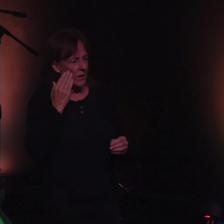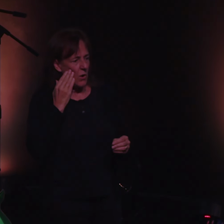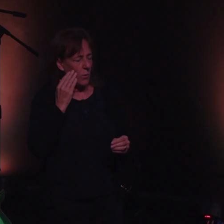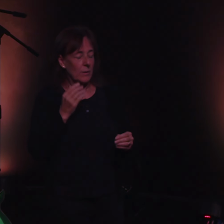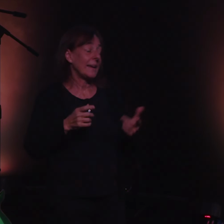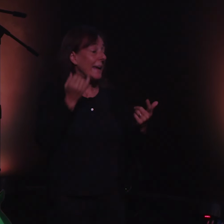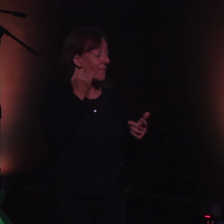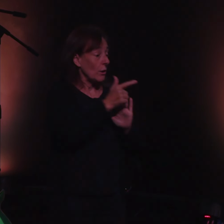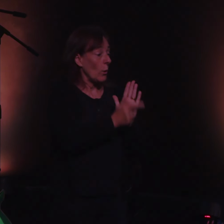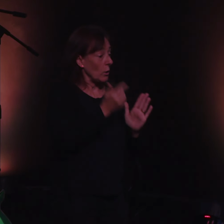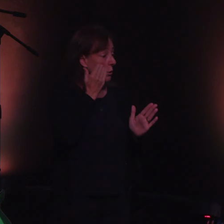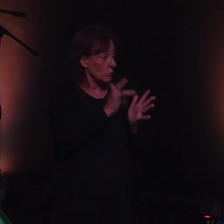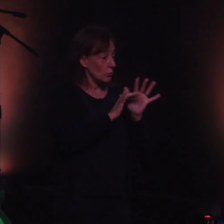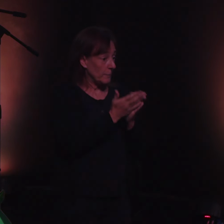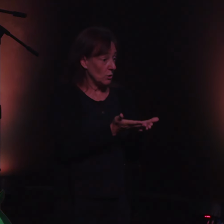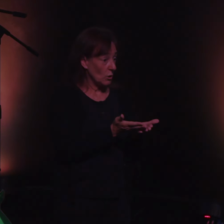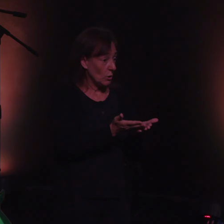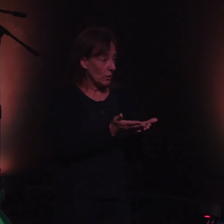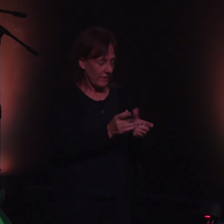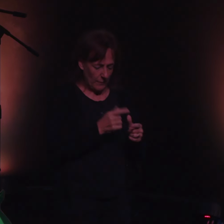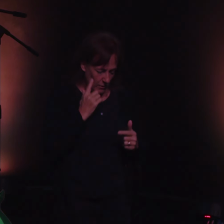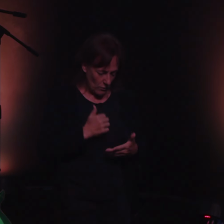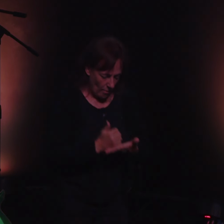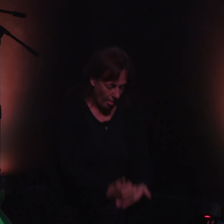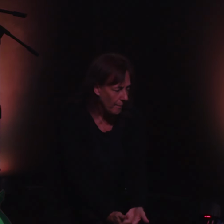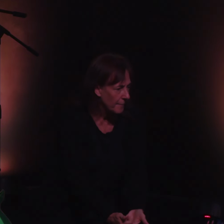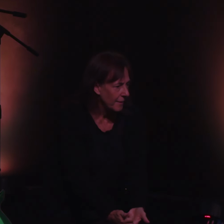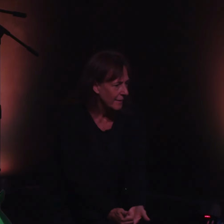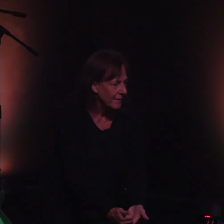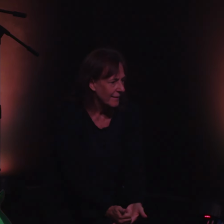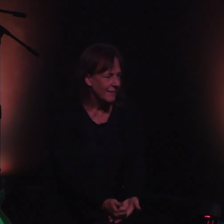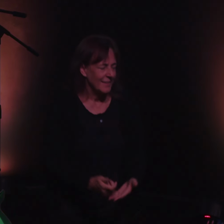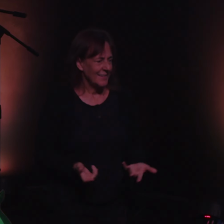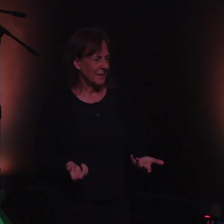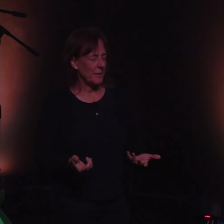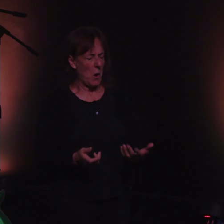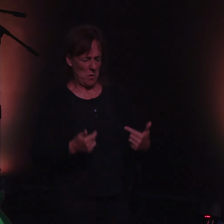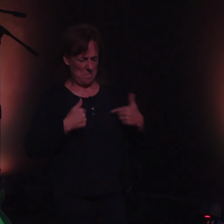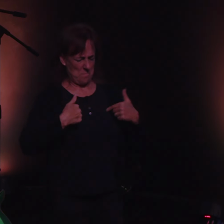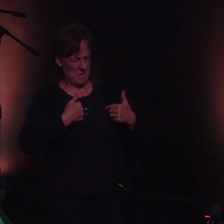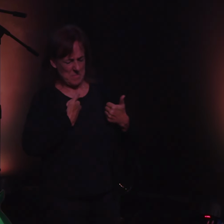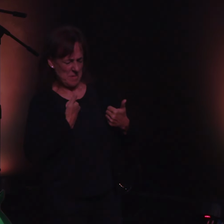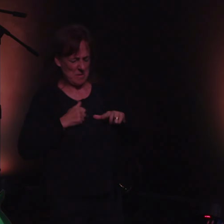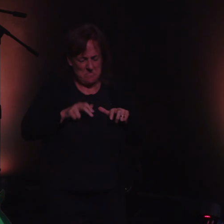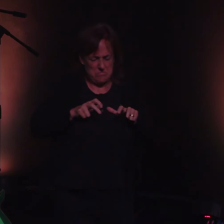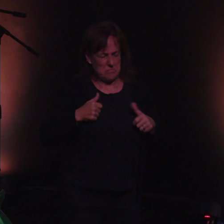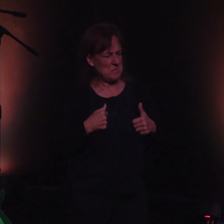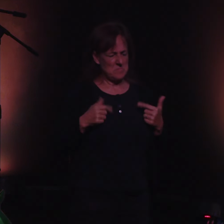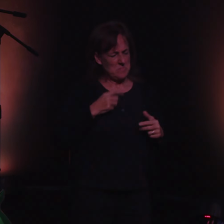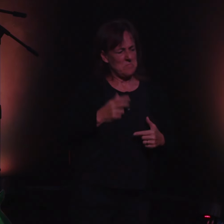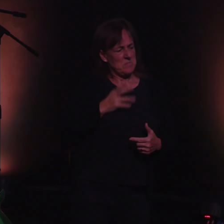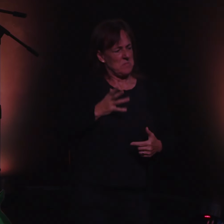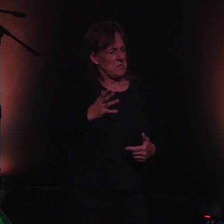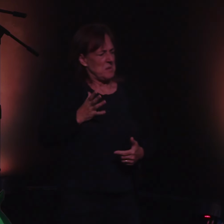dude. This guy, the way he talks about the kingdom, the way he's the guy, but no, they're so wrapped up in their own stuff, trying to get from here to there,